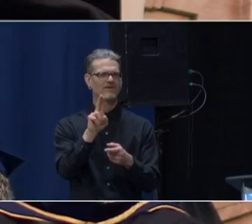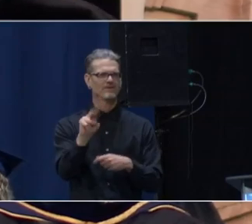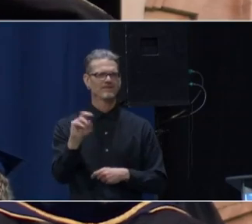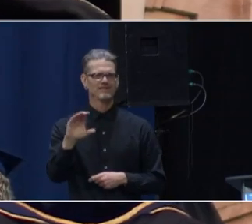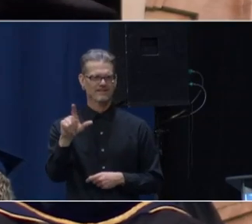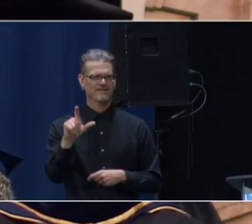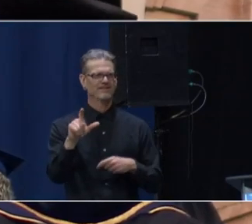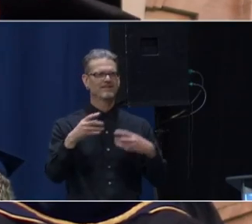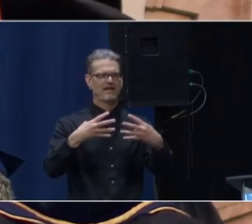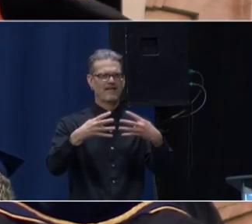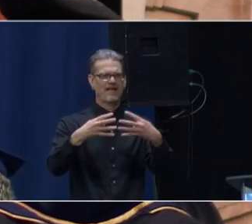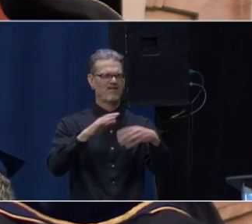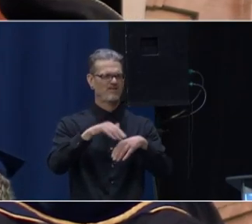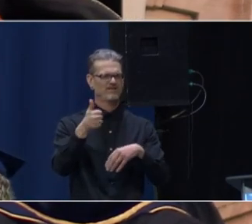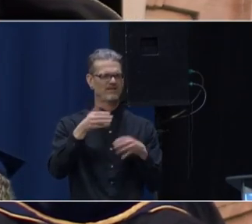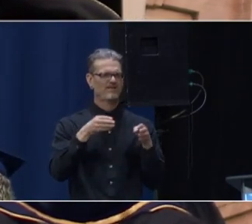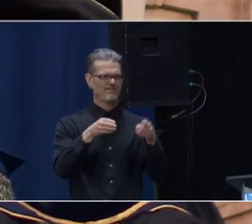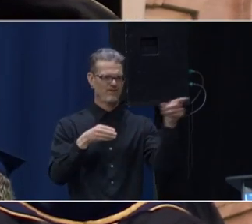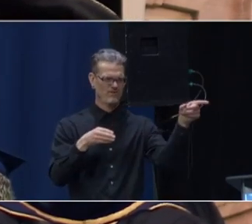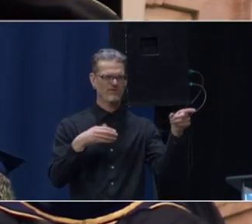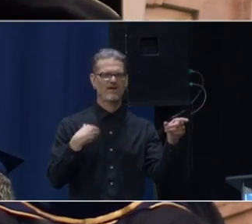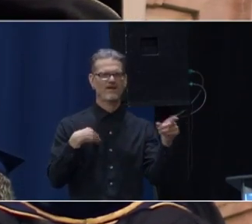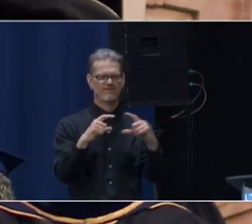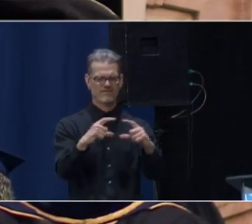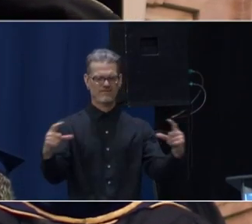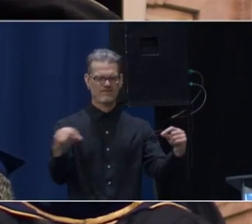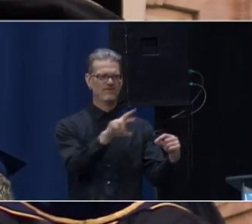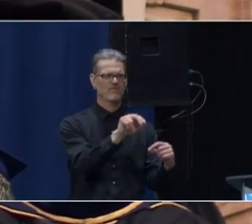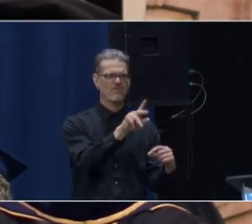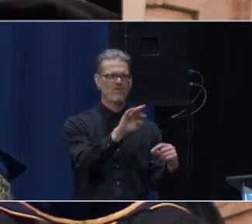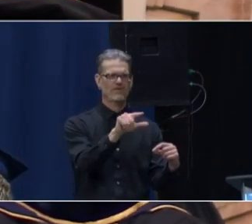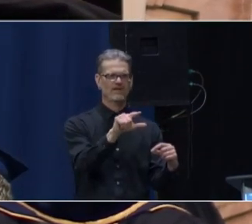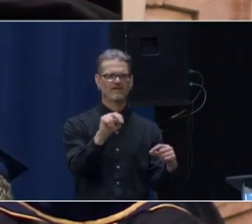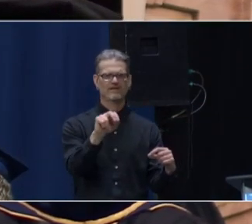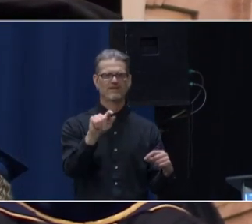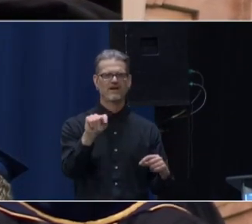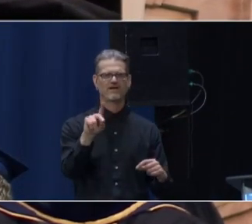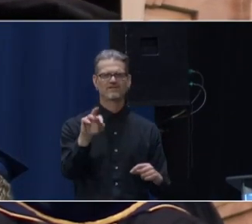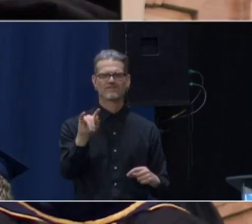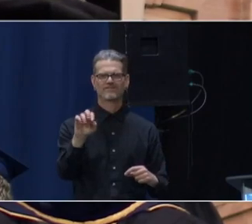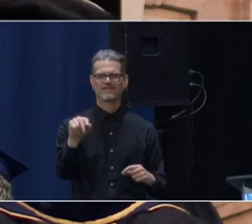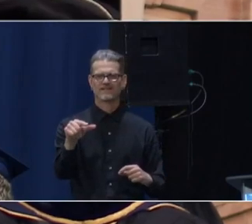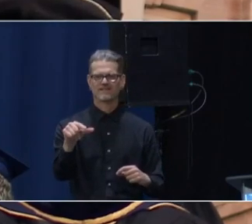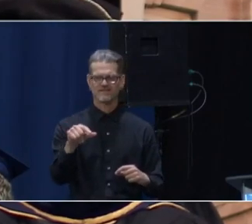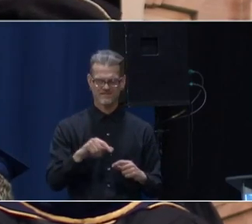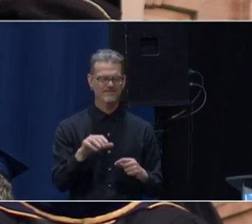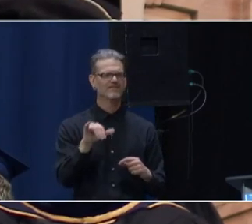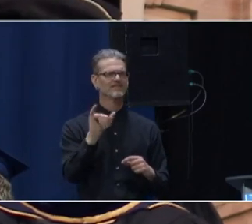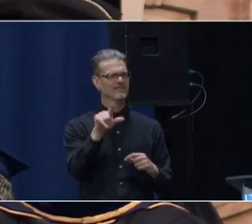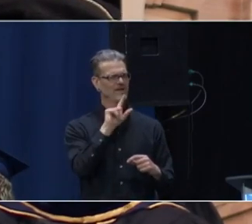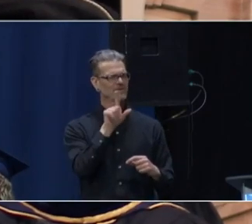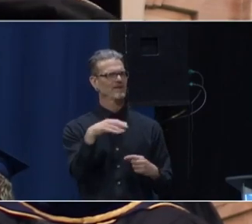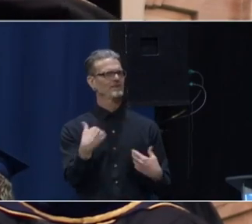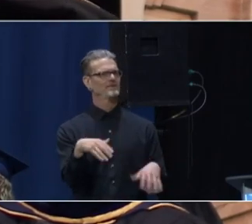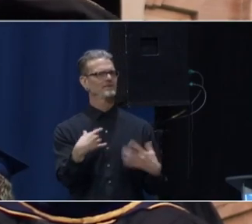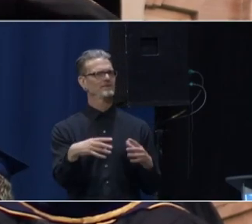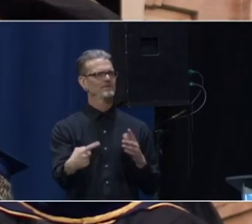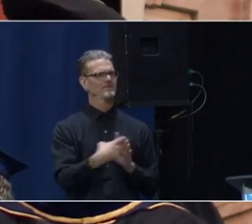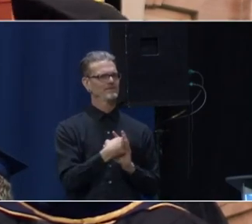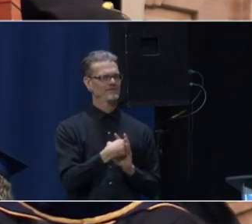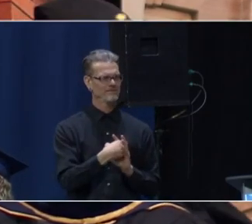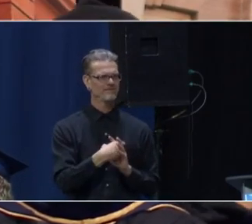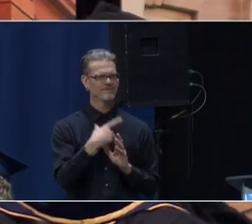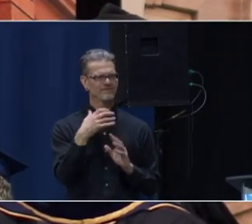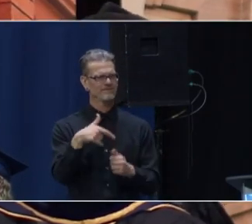10th Avenue, which is inscribed with the motto, "Rowing, not drifting." This resonates with me as